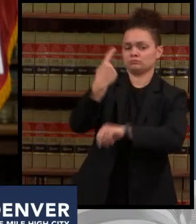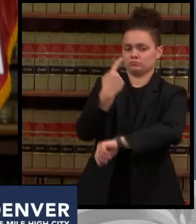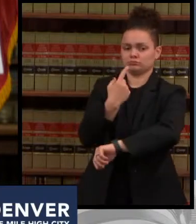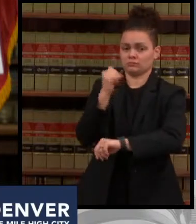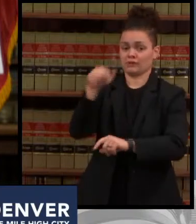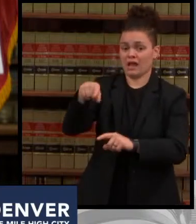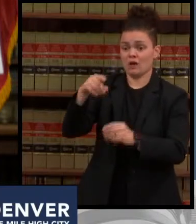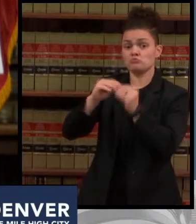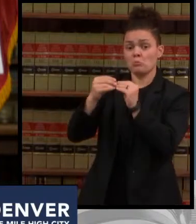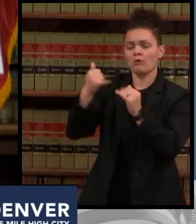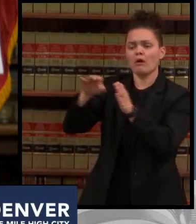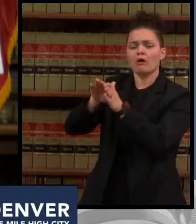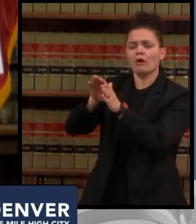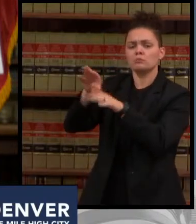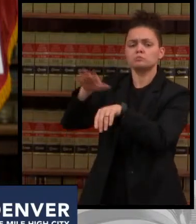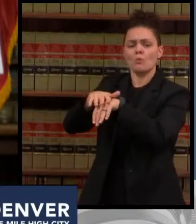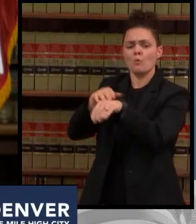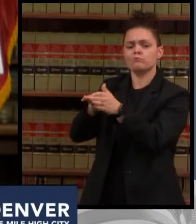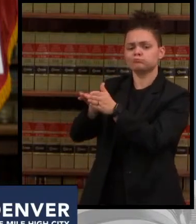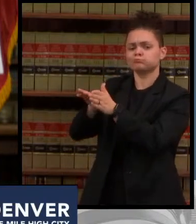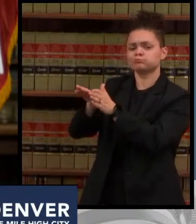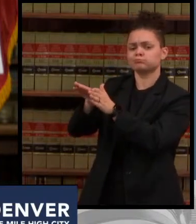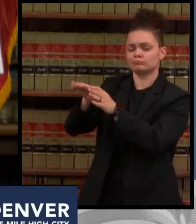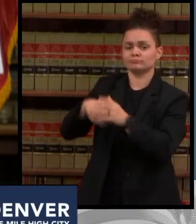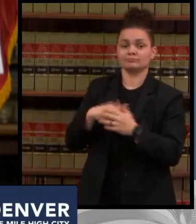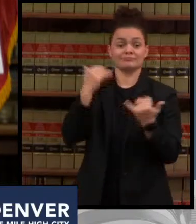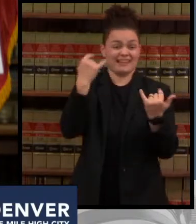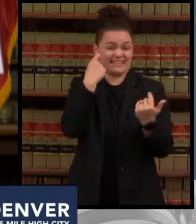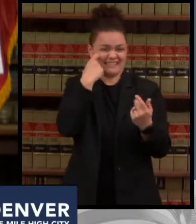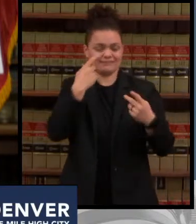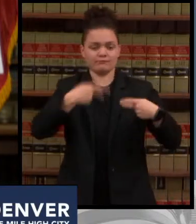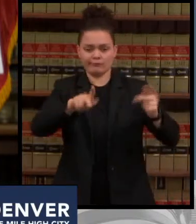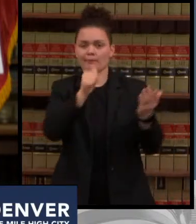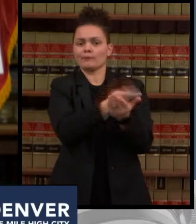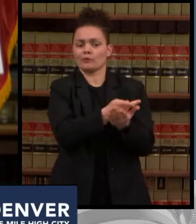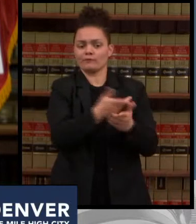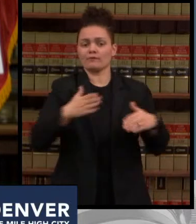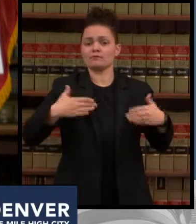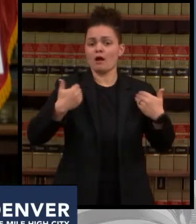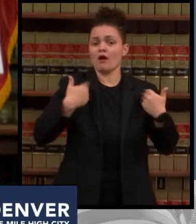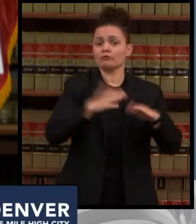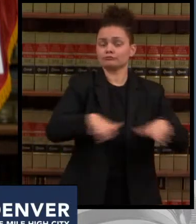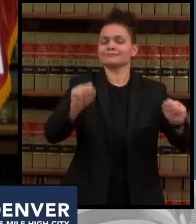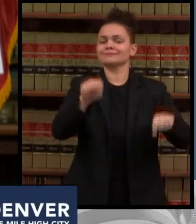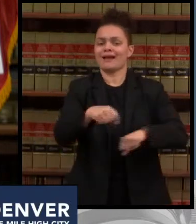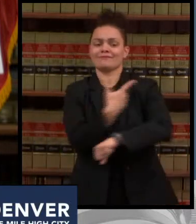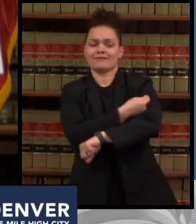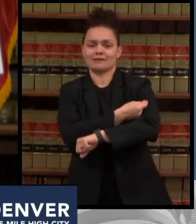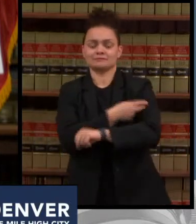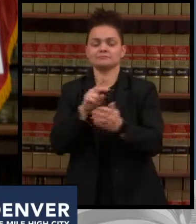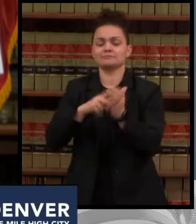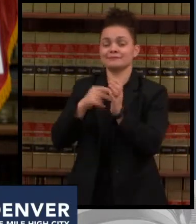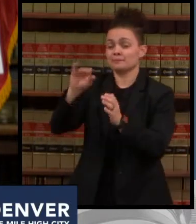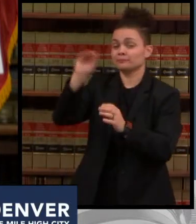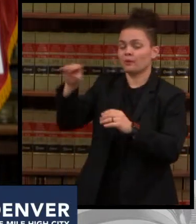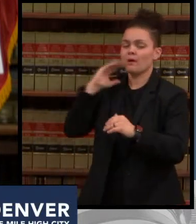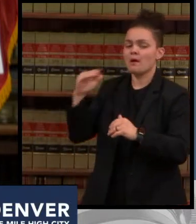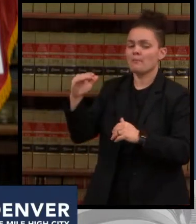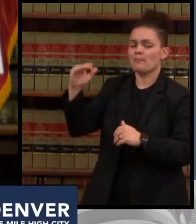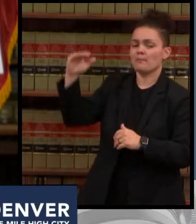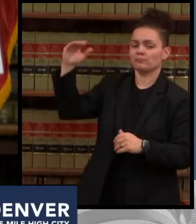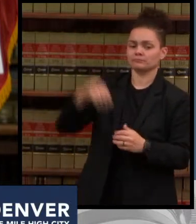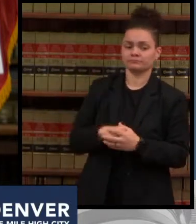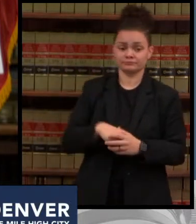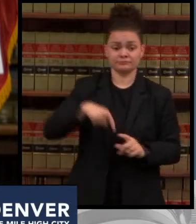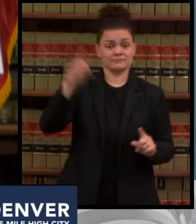residents get vaccinated. This rate of vaccination isn't just happening in Denver. It's happening in communities across the metro